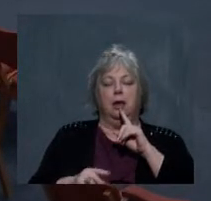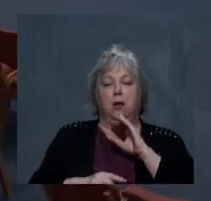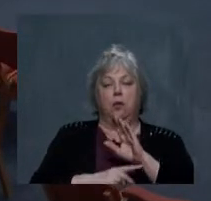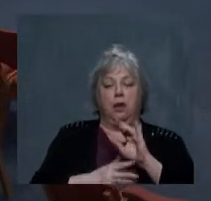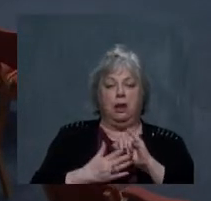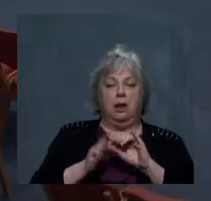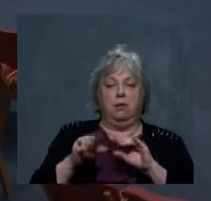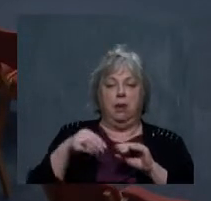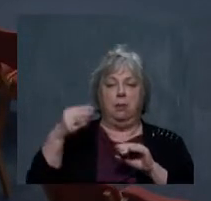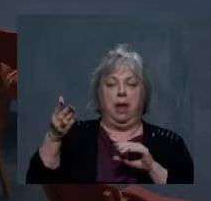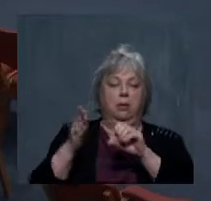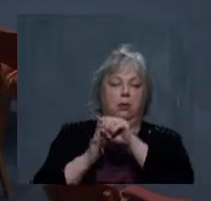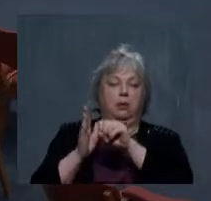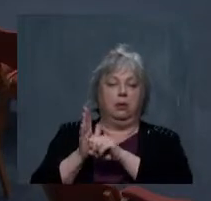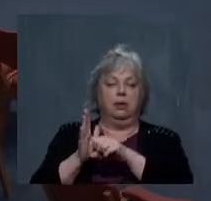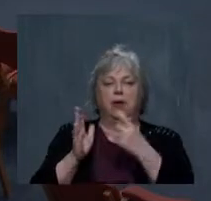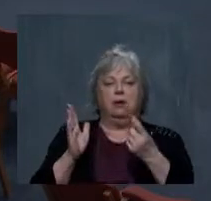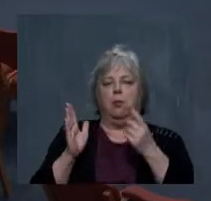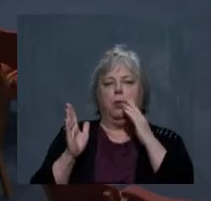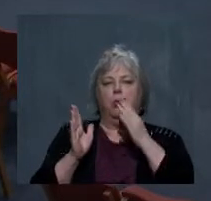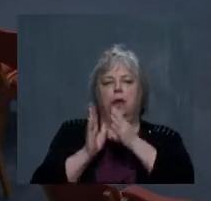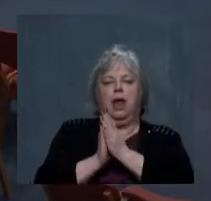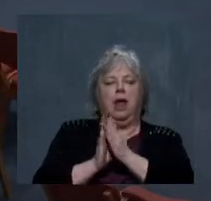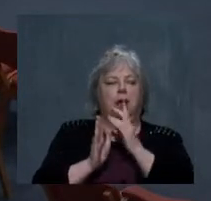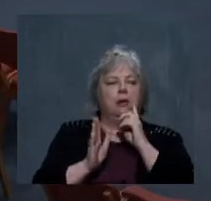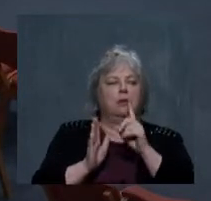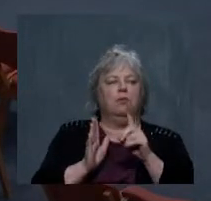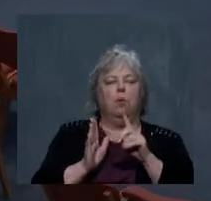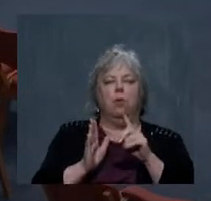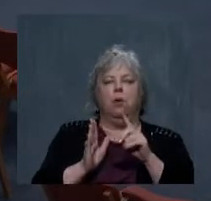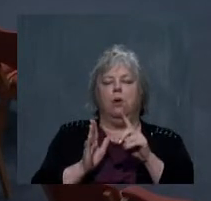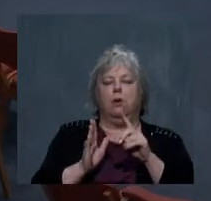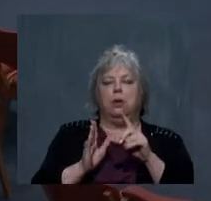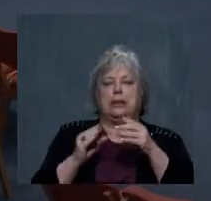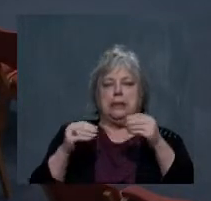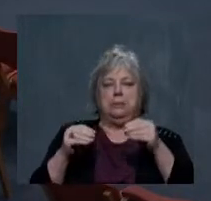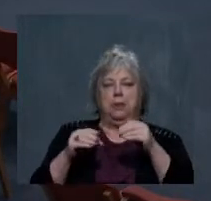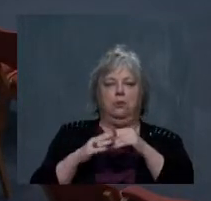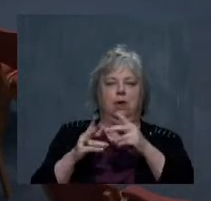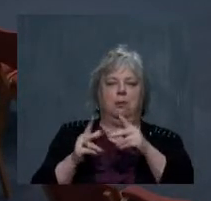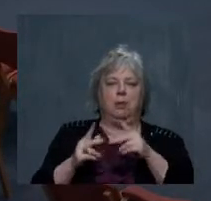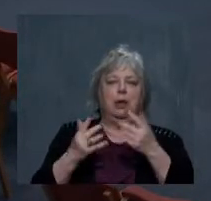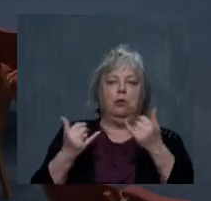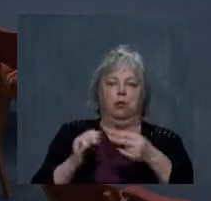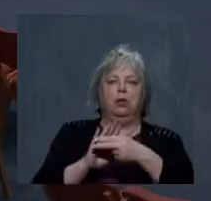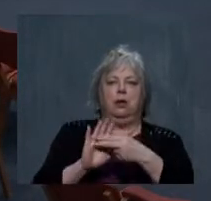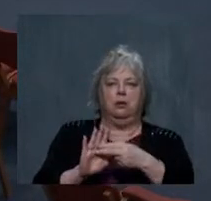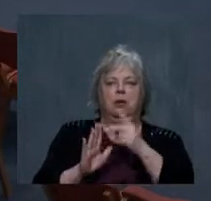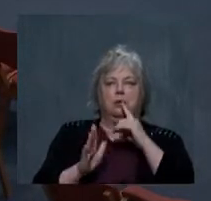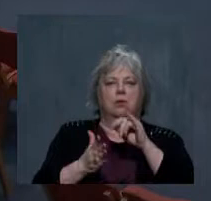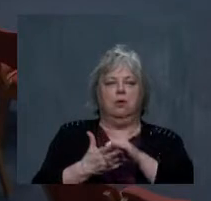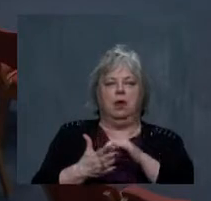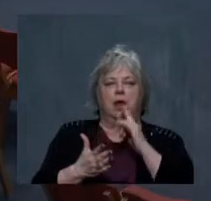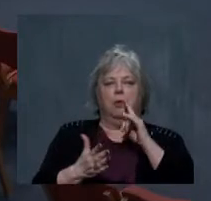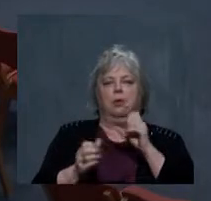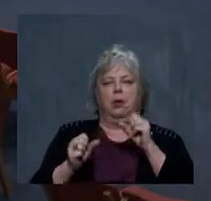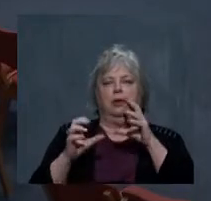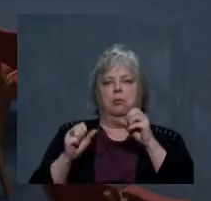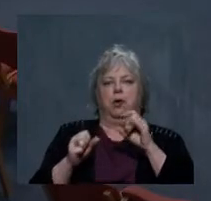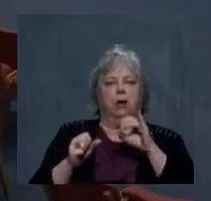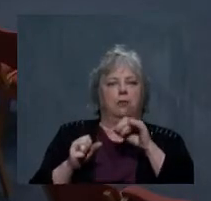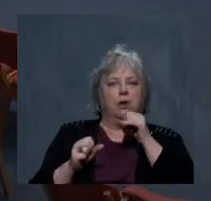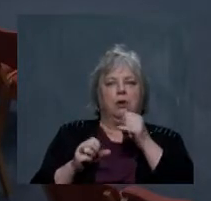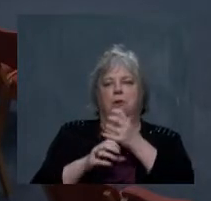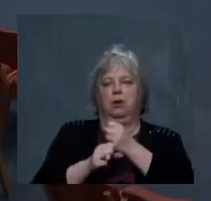will ask for a dispensary in a place currently zoned for that. I would be very surprised if we don't get another